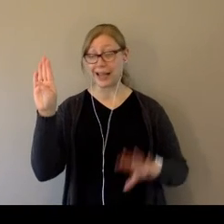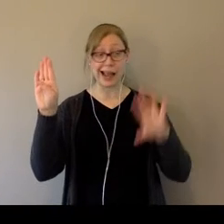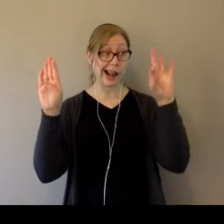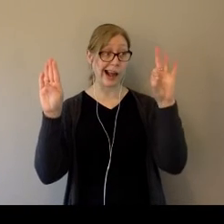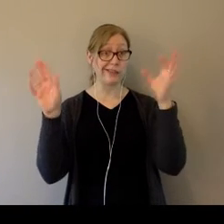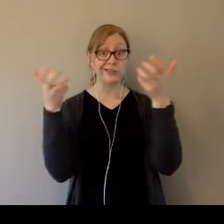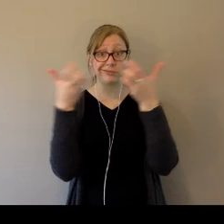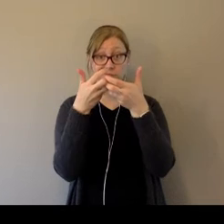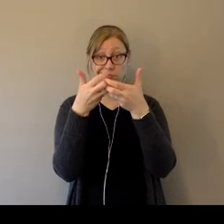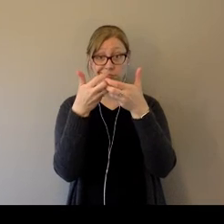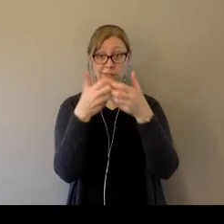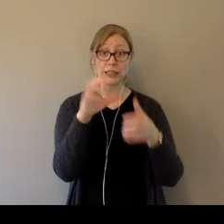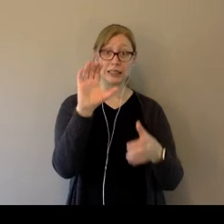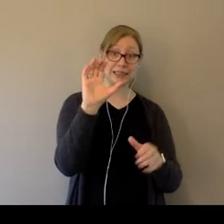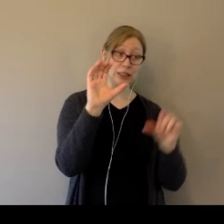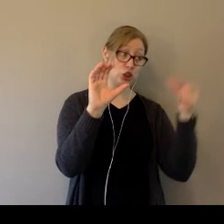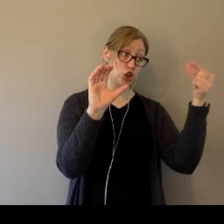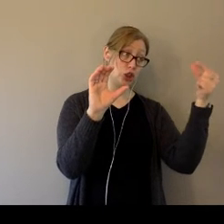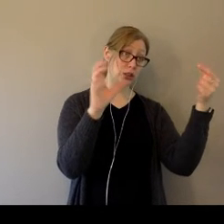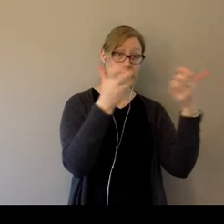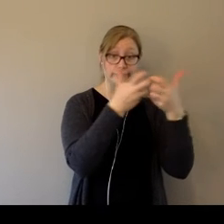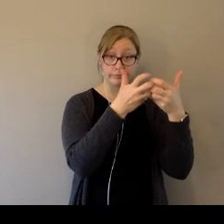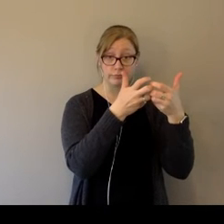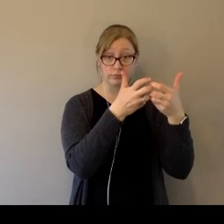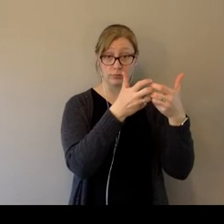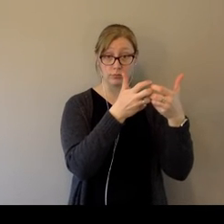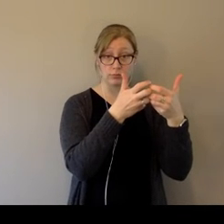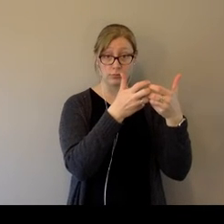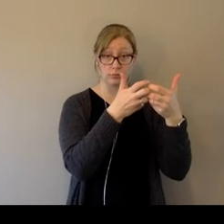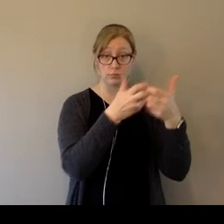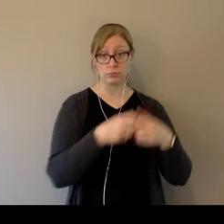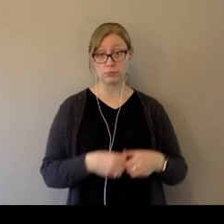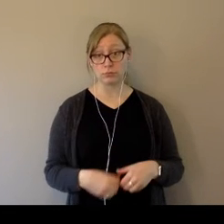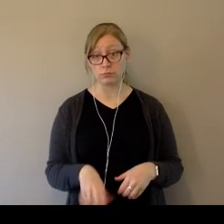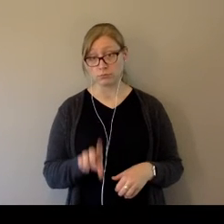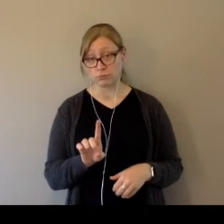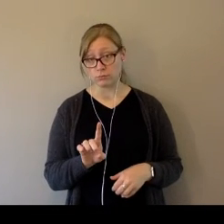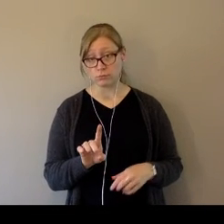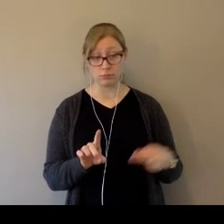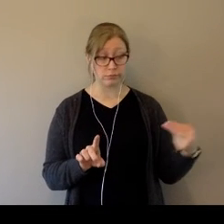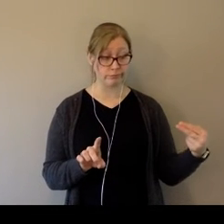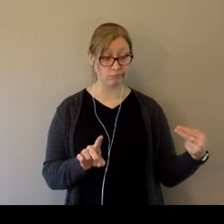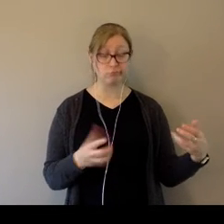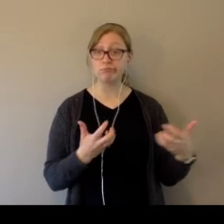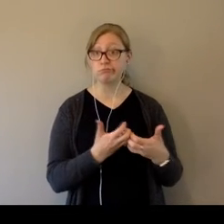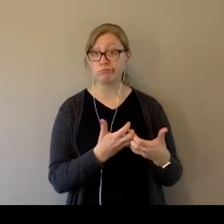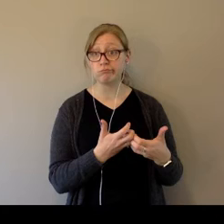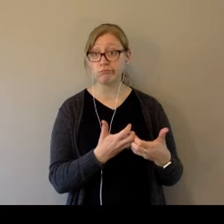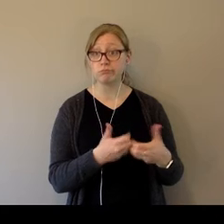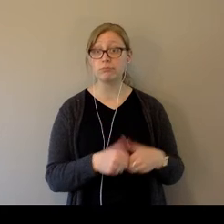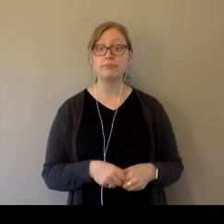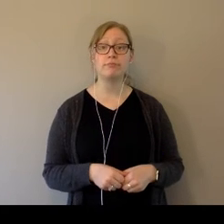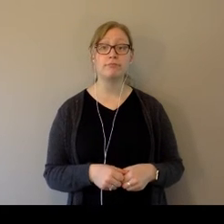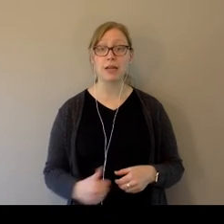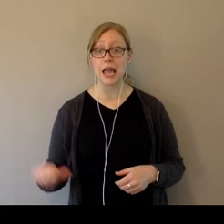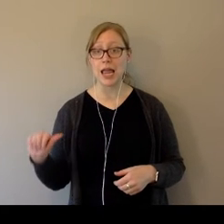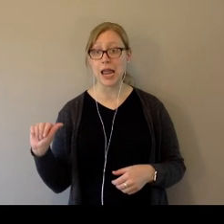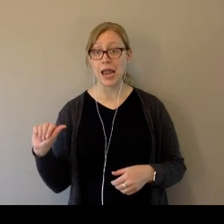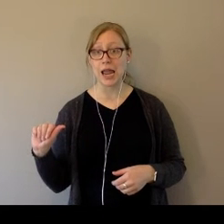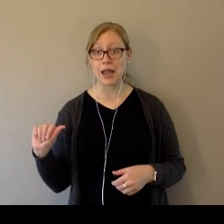Angle C and angle G would correspond. Angle D and angle H, they would correspond. And